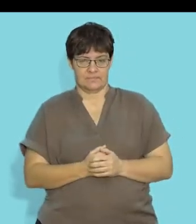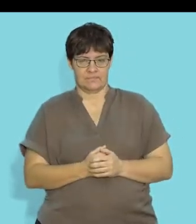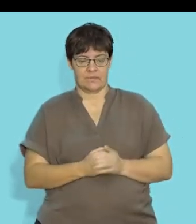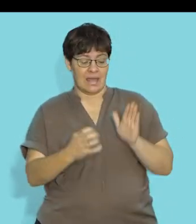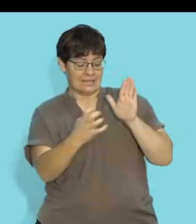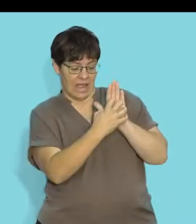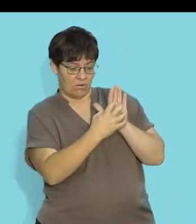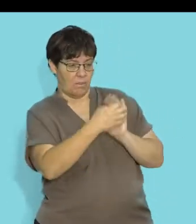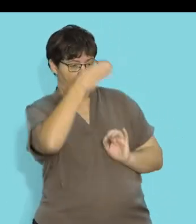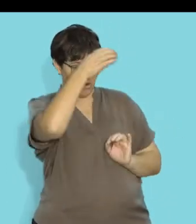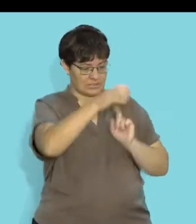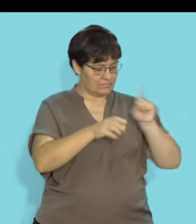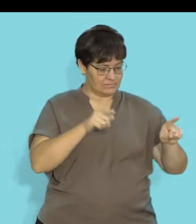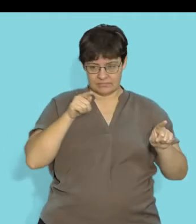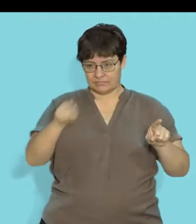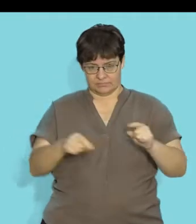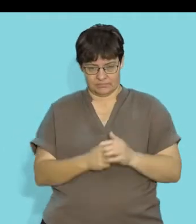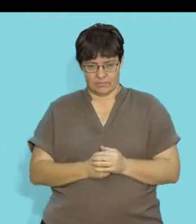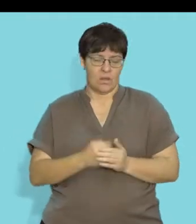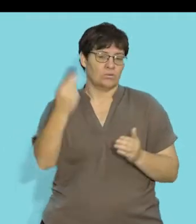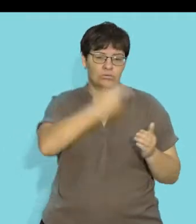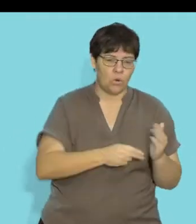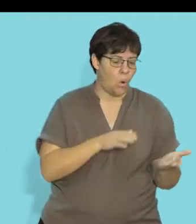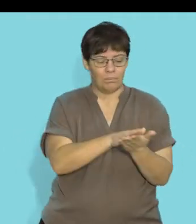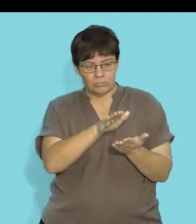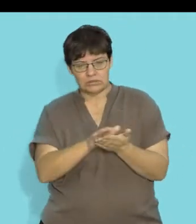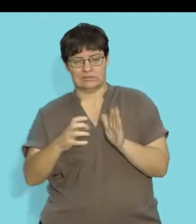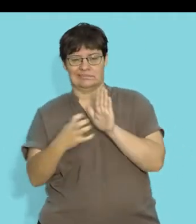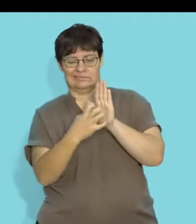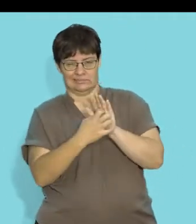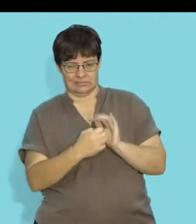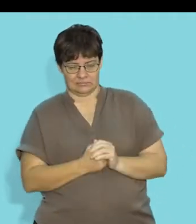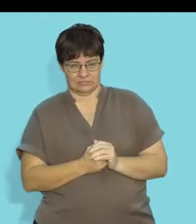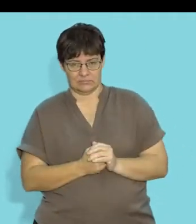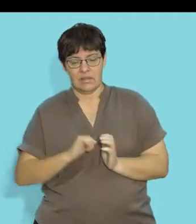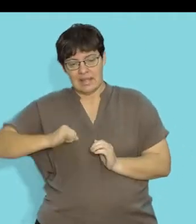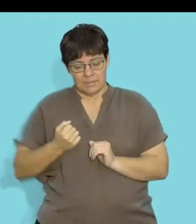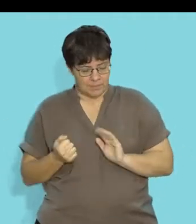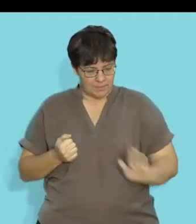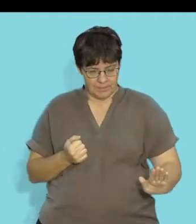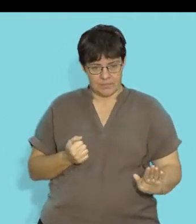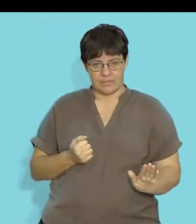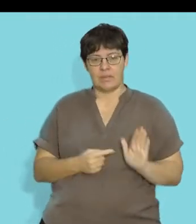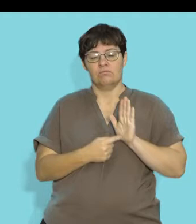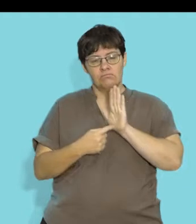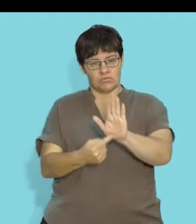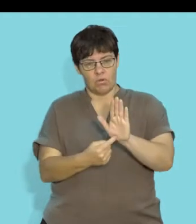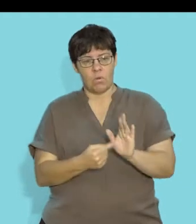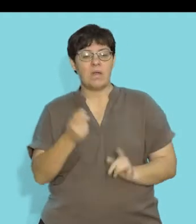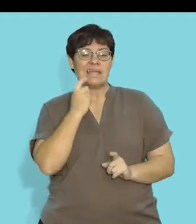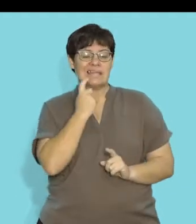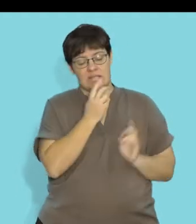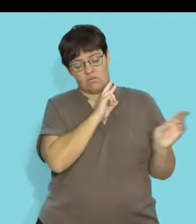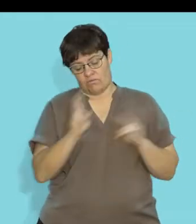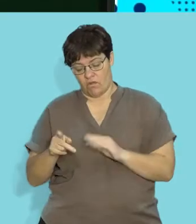diagram. So draw some diagrams or print out some diagrams. Keep these as illustrations that you can very quickly refer